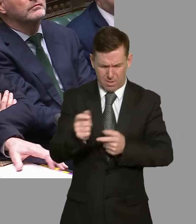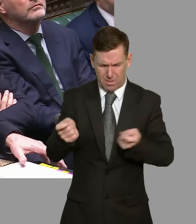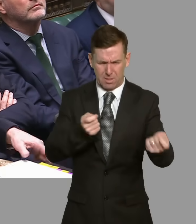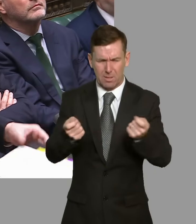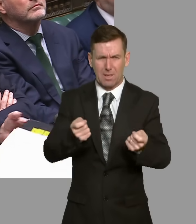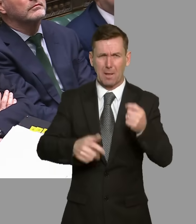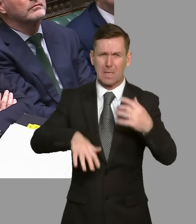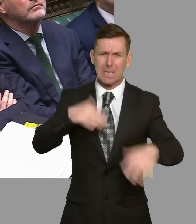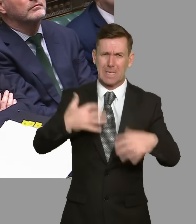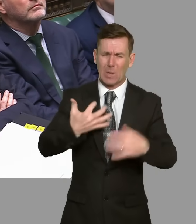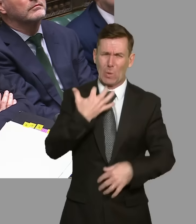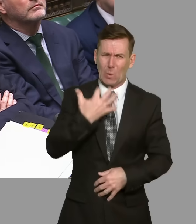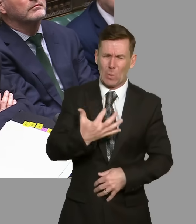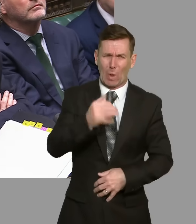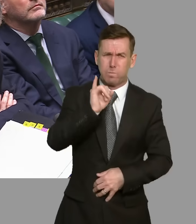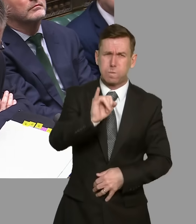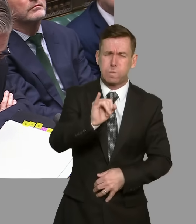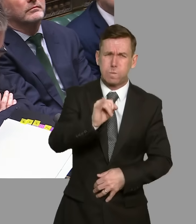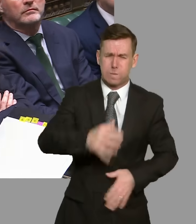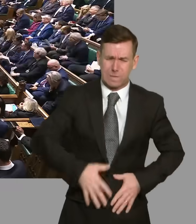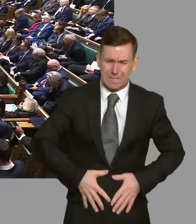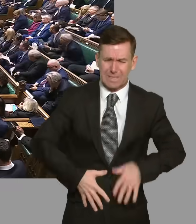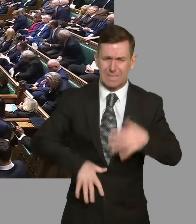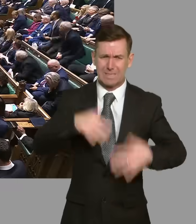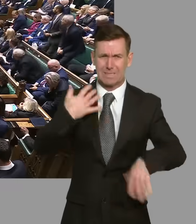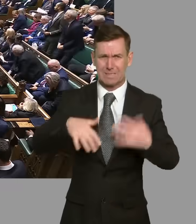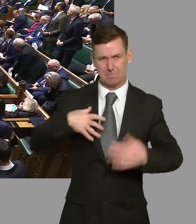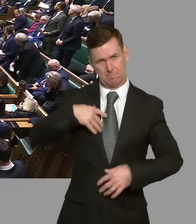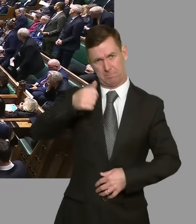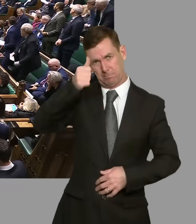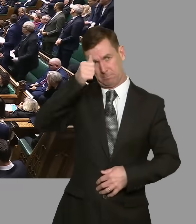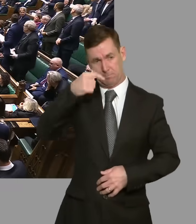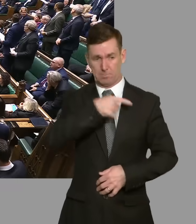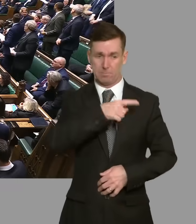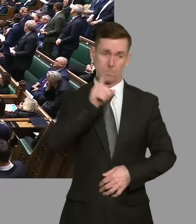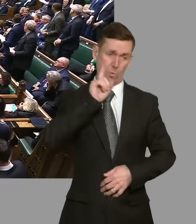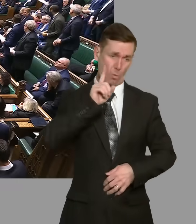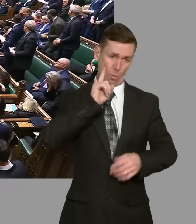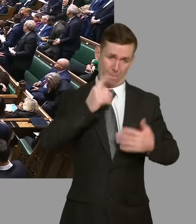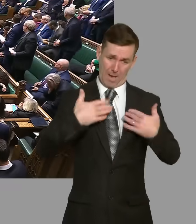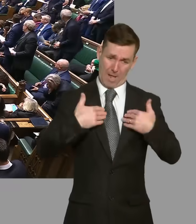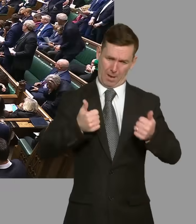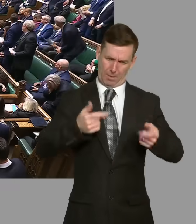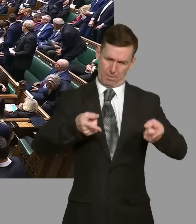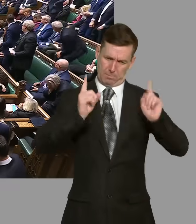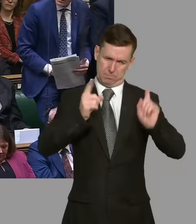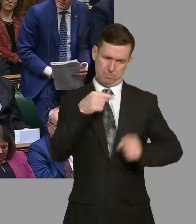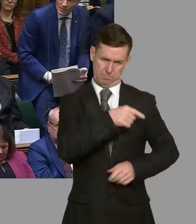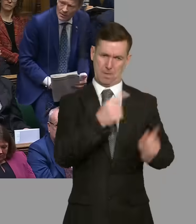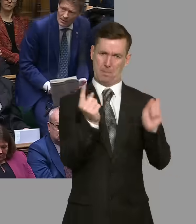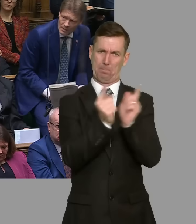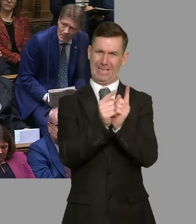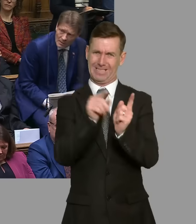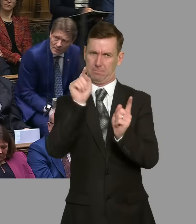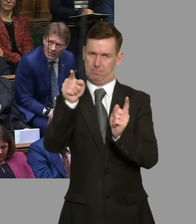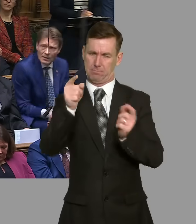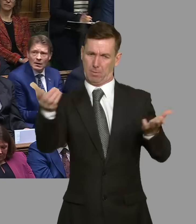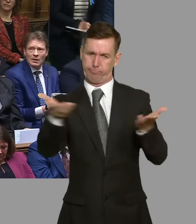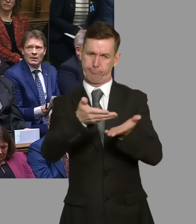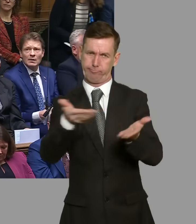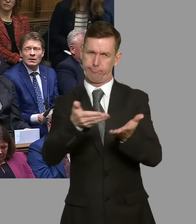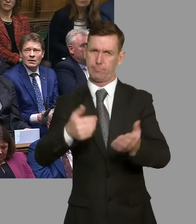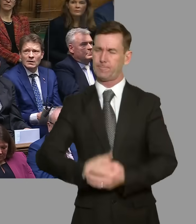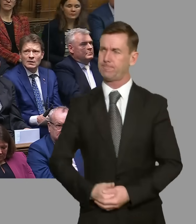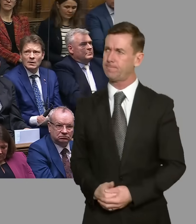proposals and the issues, and I thank her for raising it. Gregory Campbell. Thank you, Mr Speaker. I have a constituent not yet 30 years